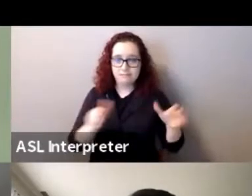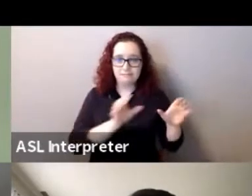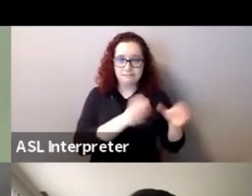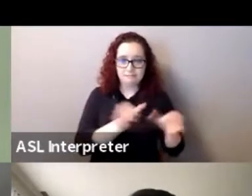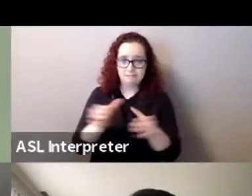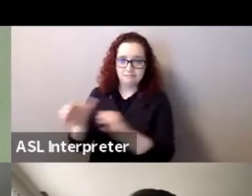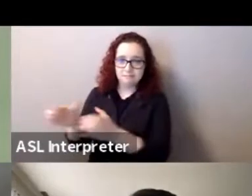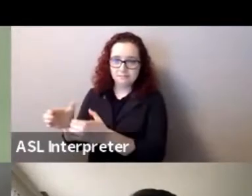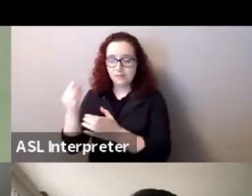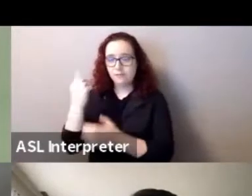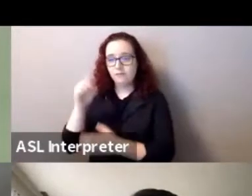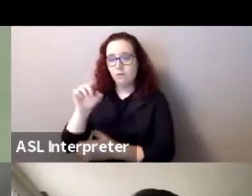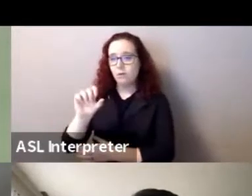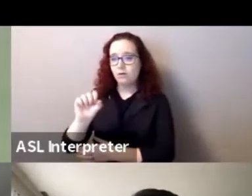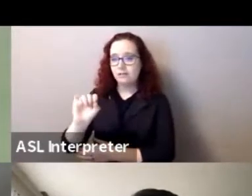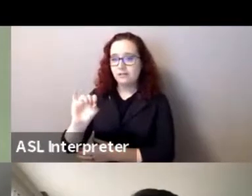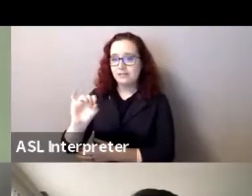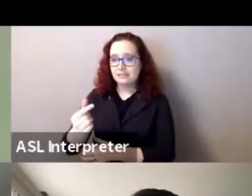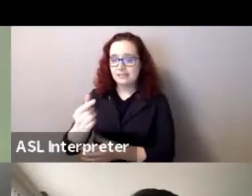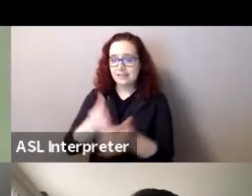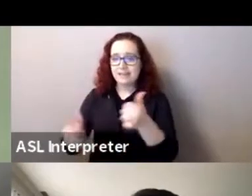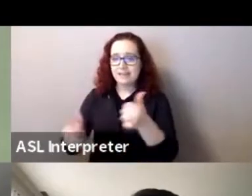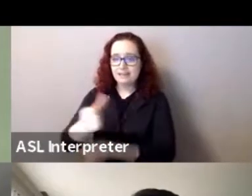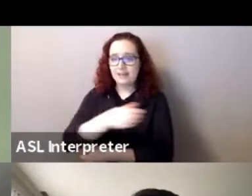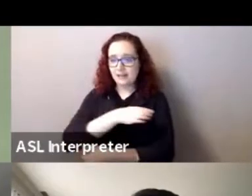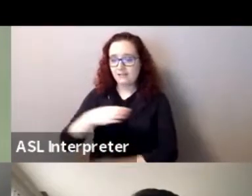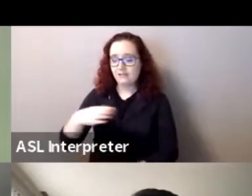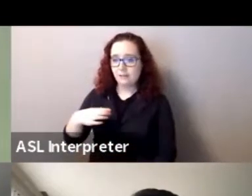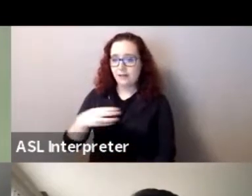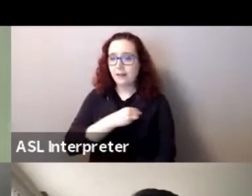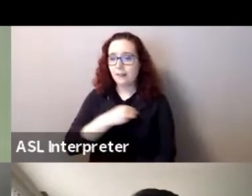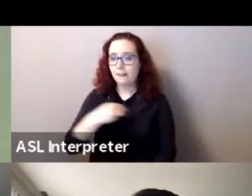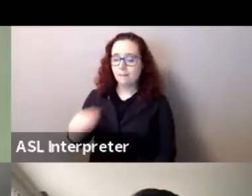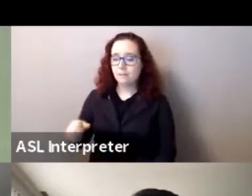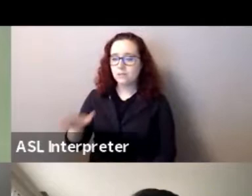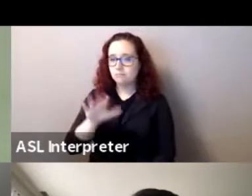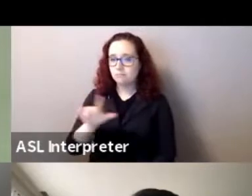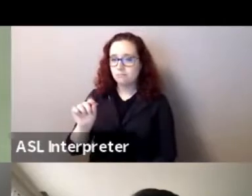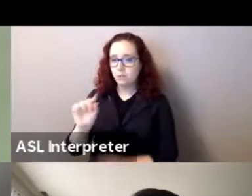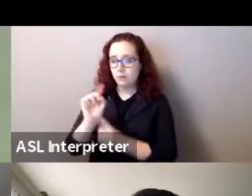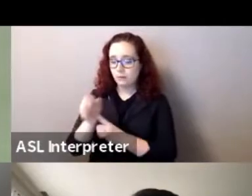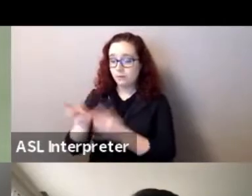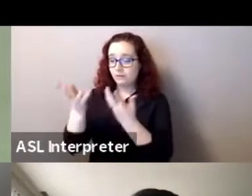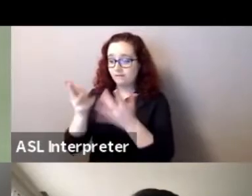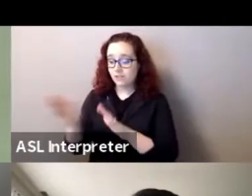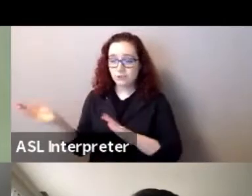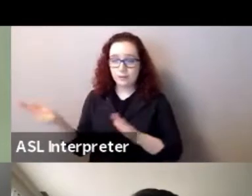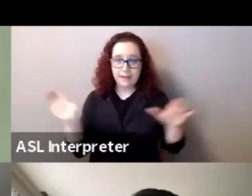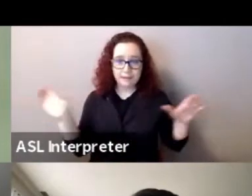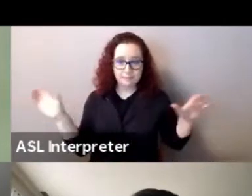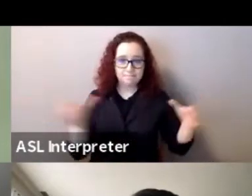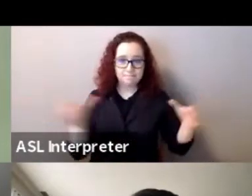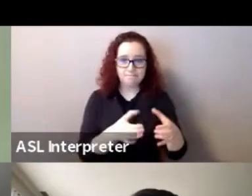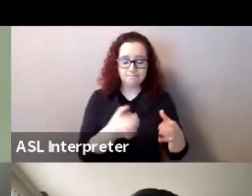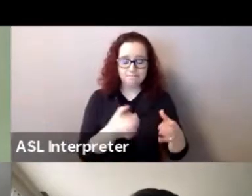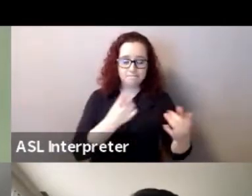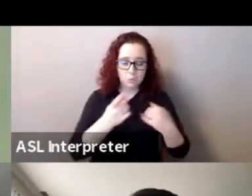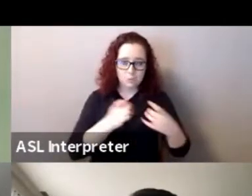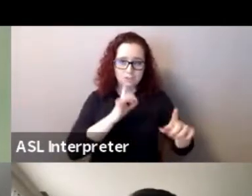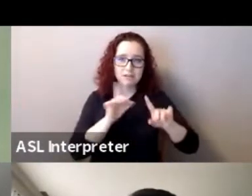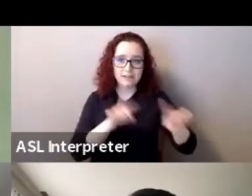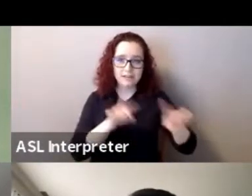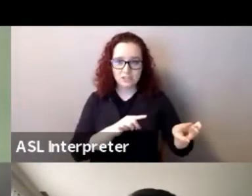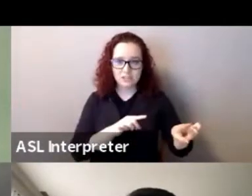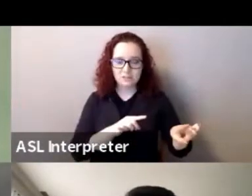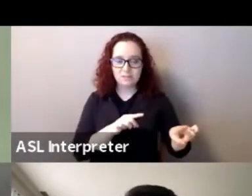with the SIG Executive Committee members, around 20 minutes. And then we'll return again to a Q&A session for about 10. When